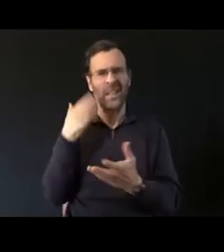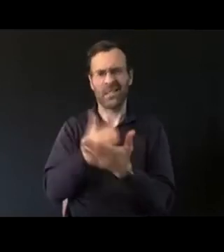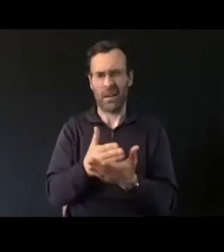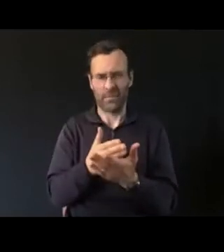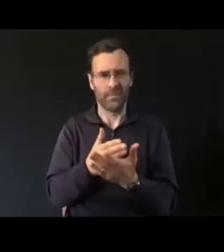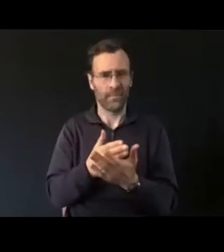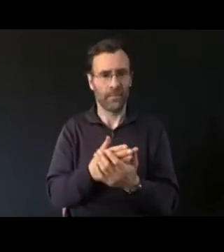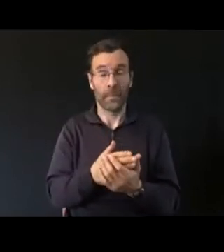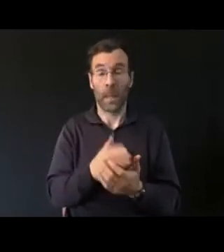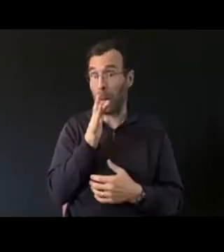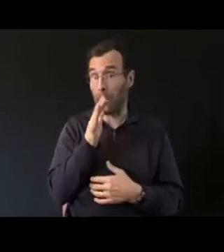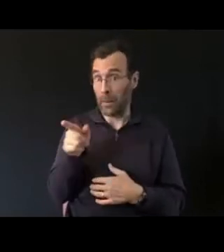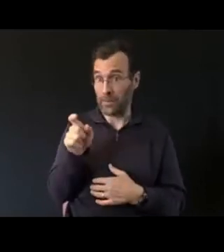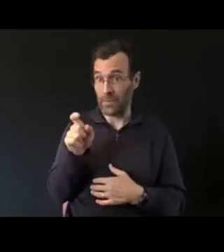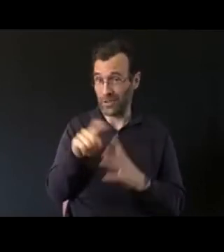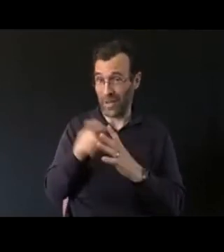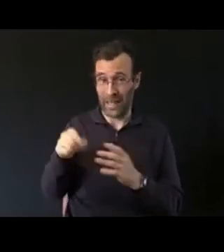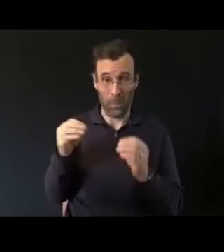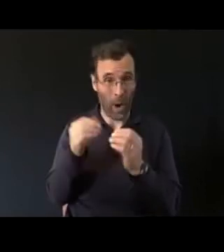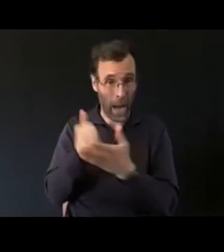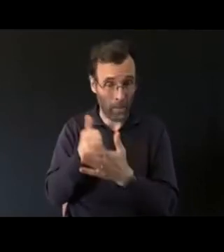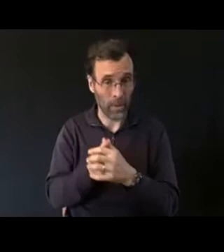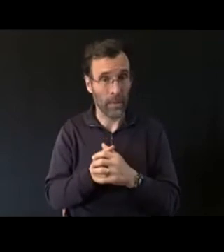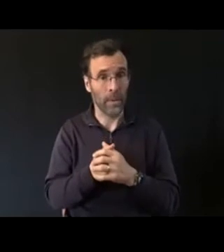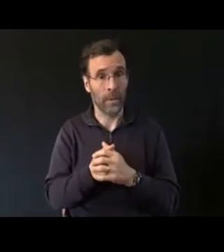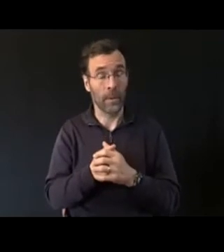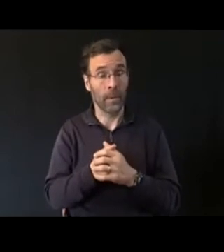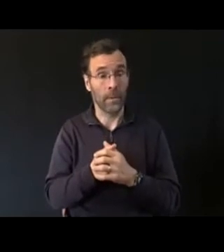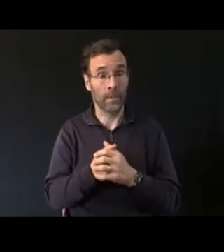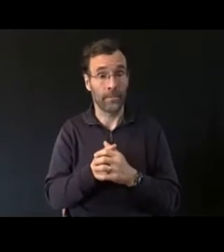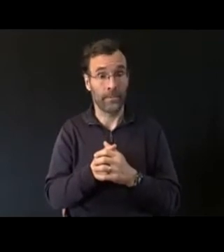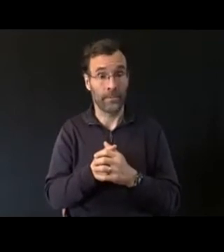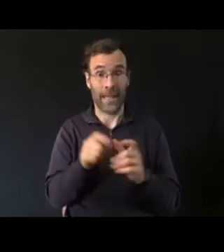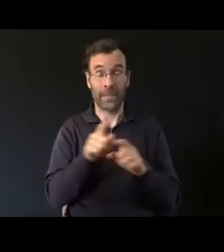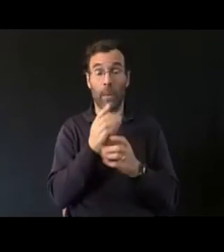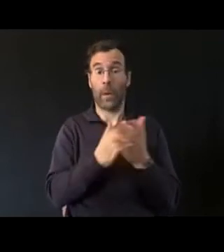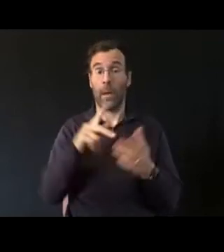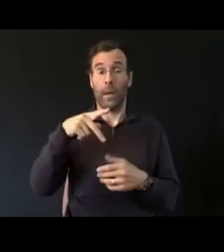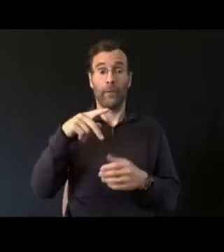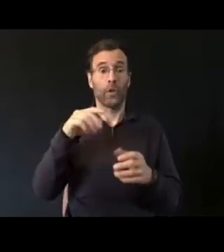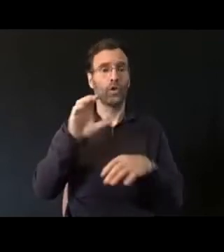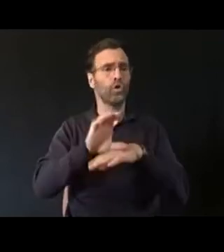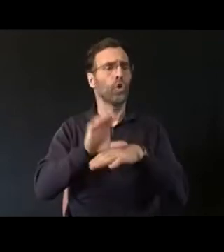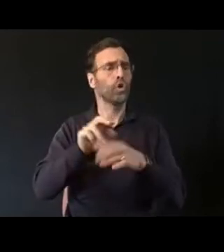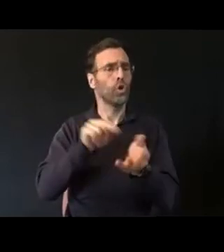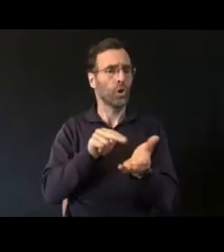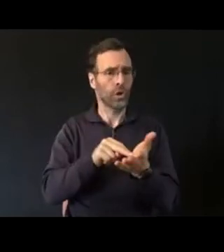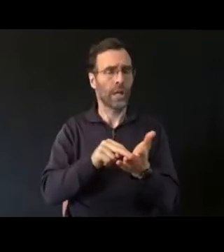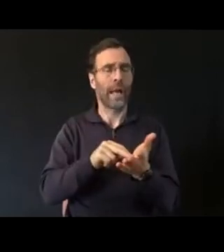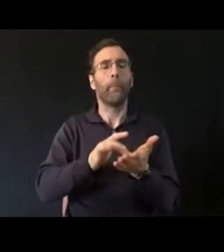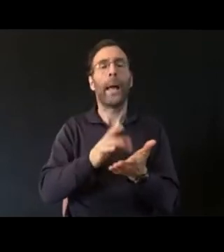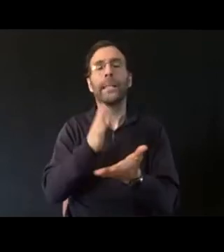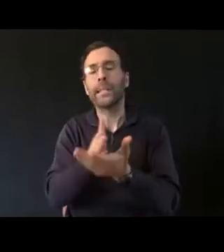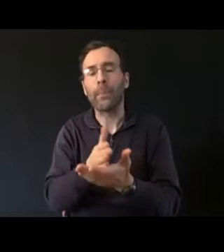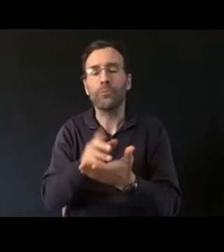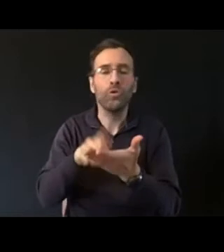mom started needing more help. And I will say, even as part of my parish nurse work, I did med setups for people in their home. But